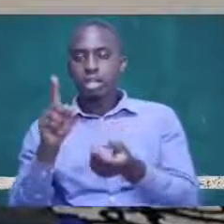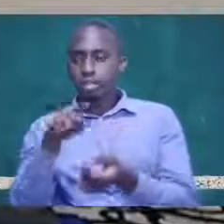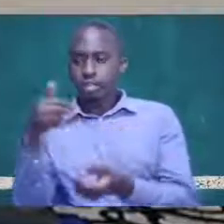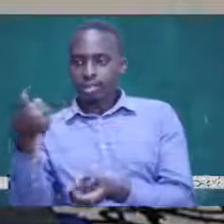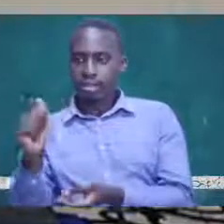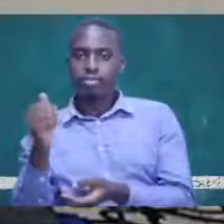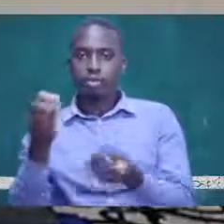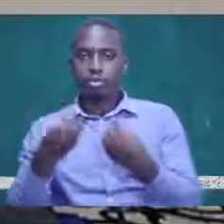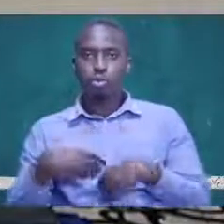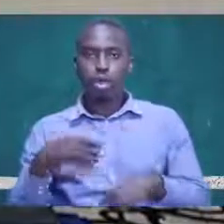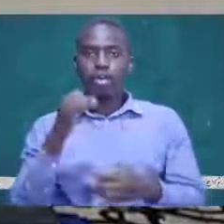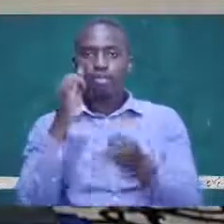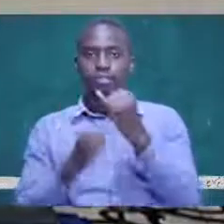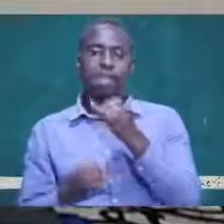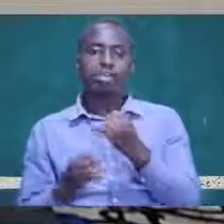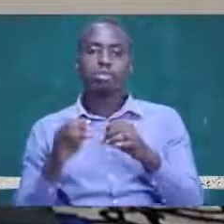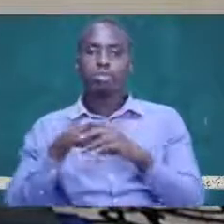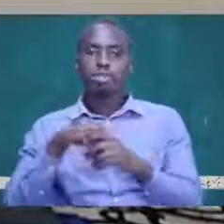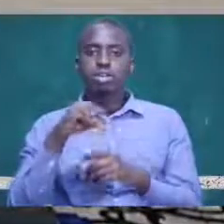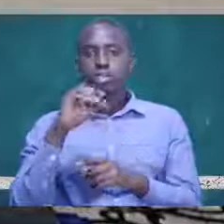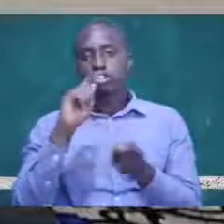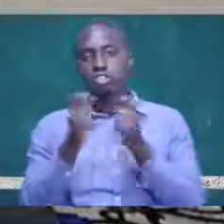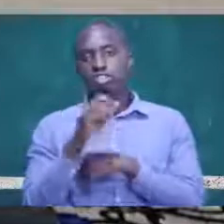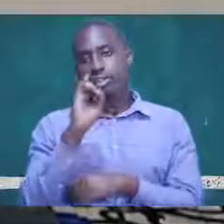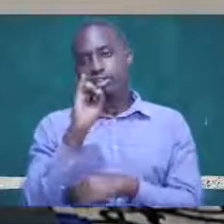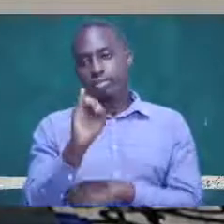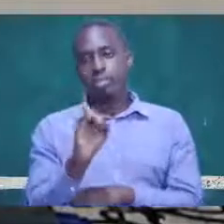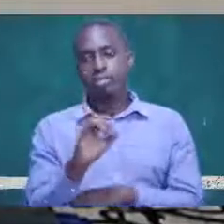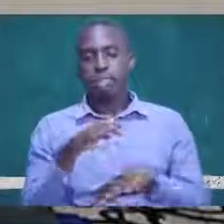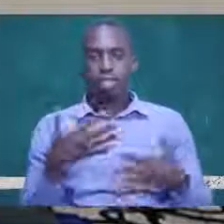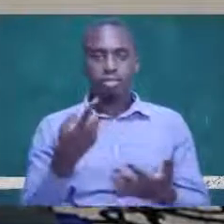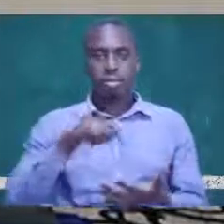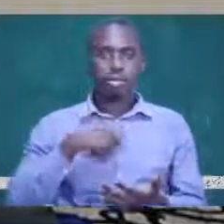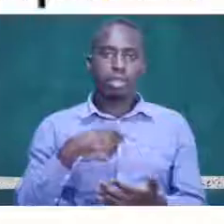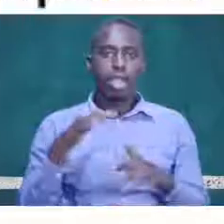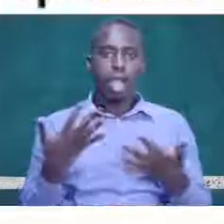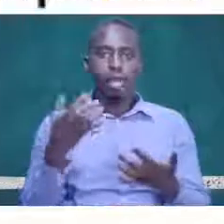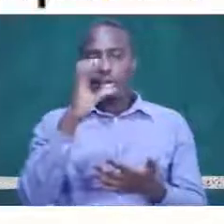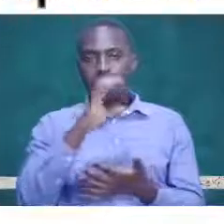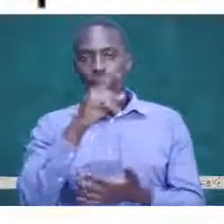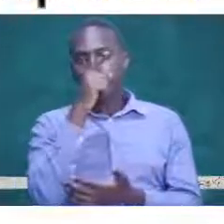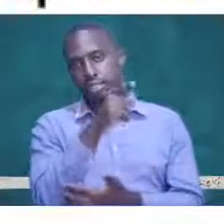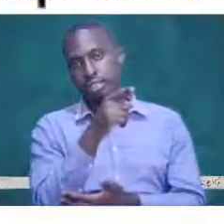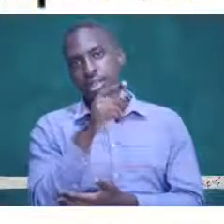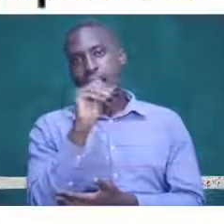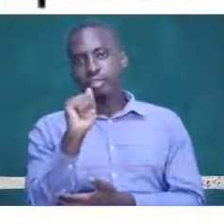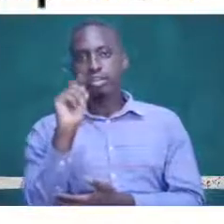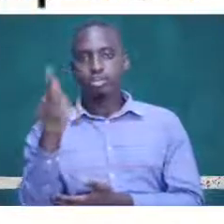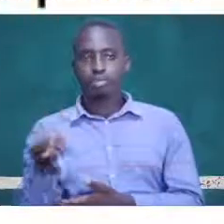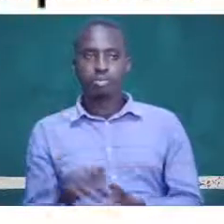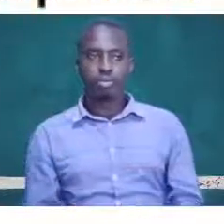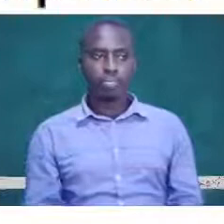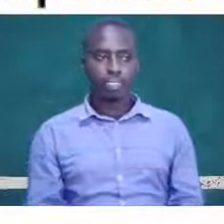in investment. And how do we get the accelerator principle? How do we calculate the accelerator principle? The formula